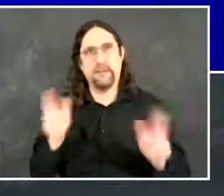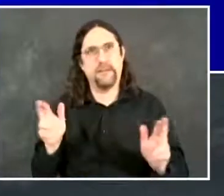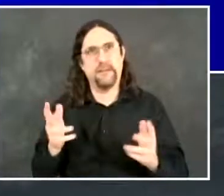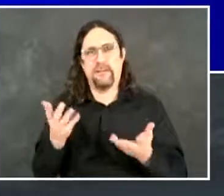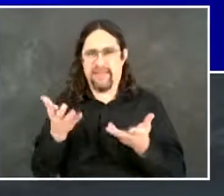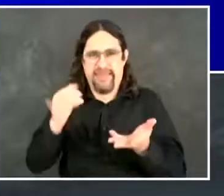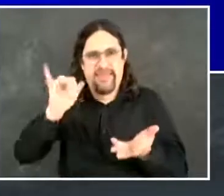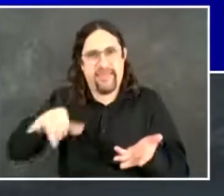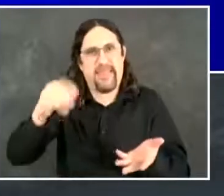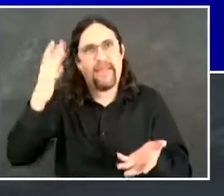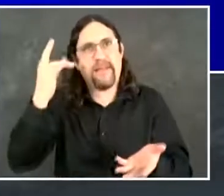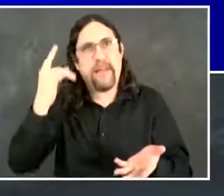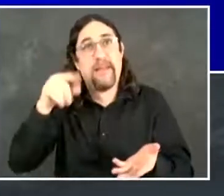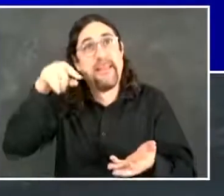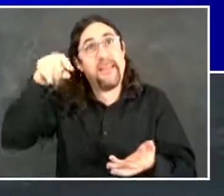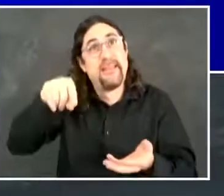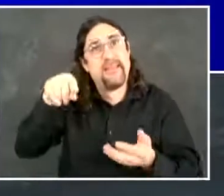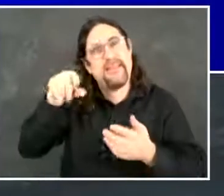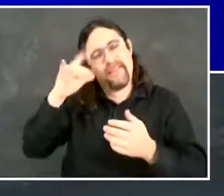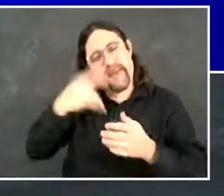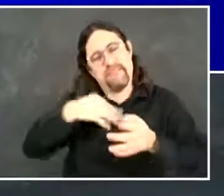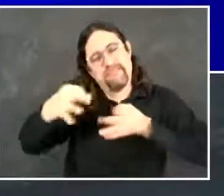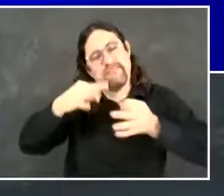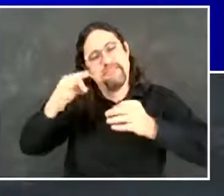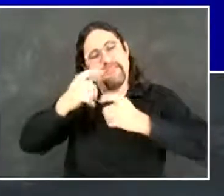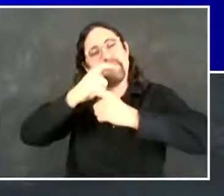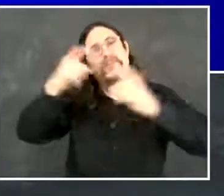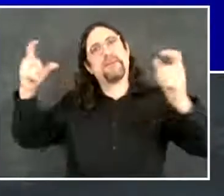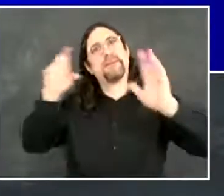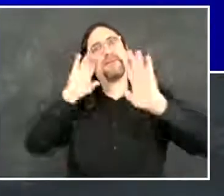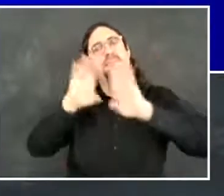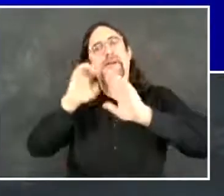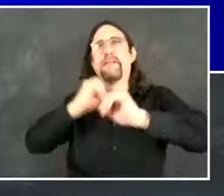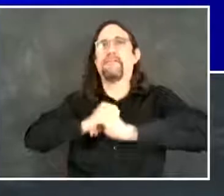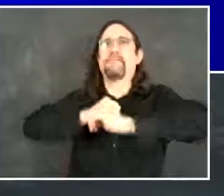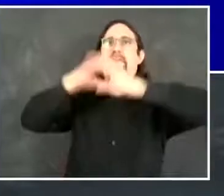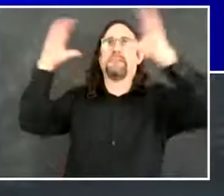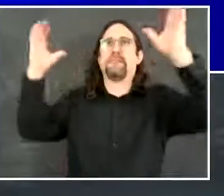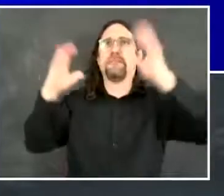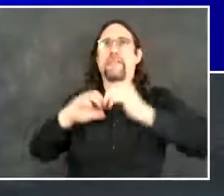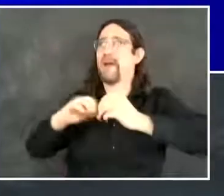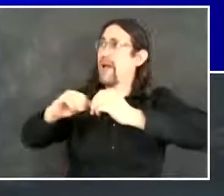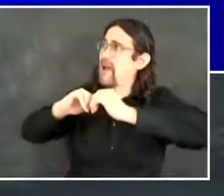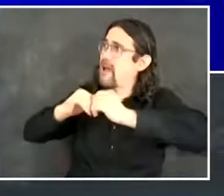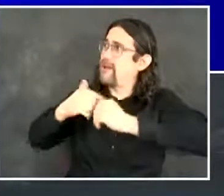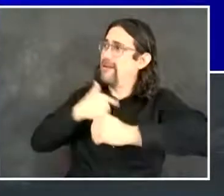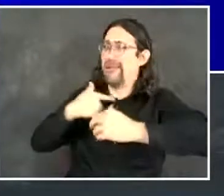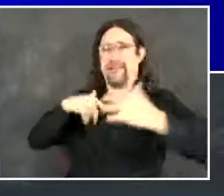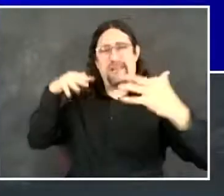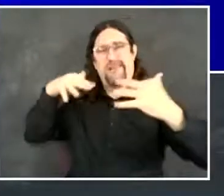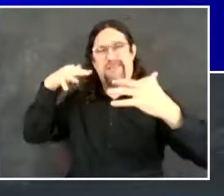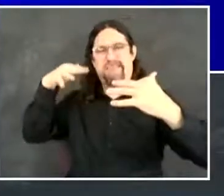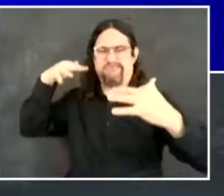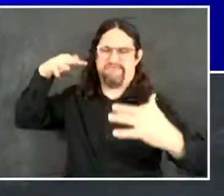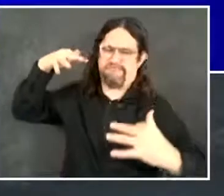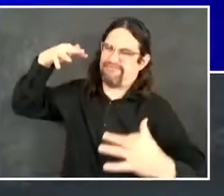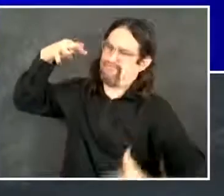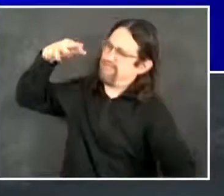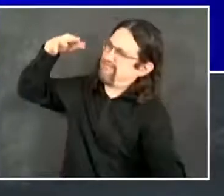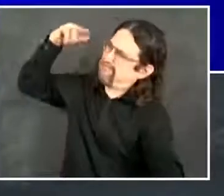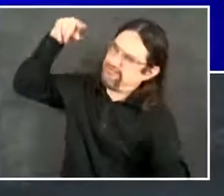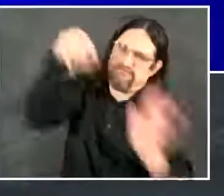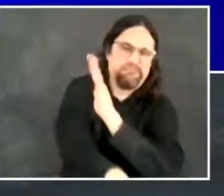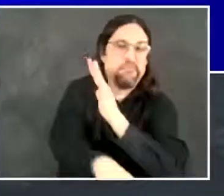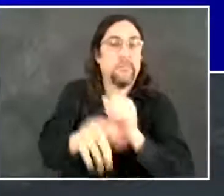fight ultimately. It is a matter of time. No one knows exactly how much time, but we will win this fight ultimately. But